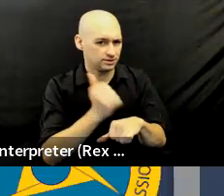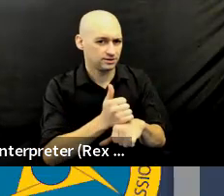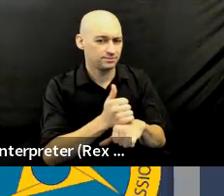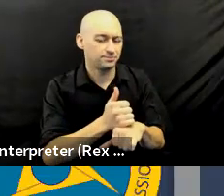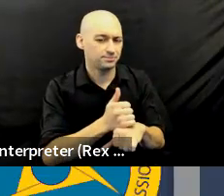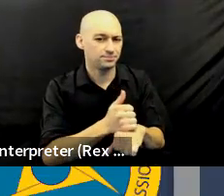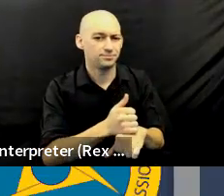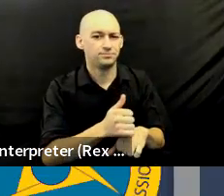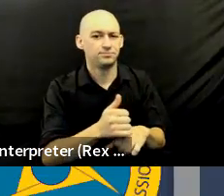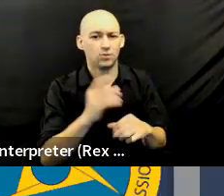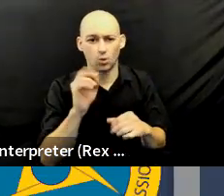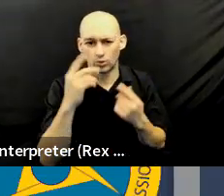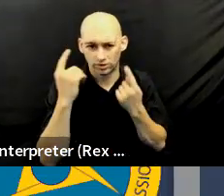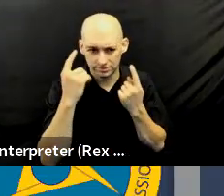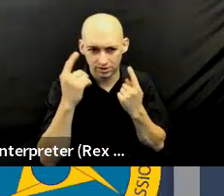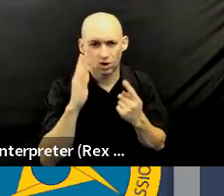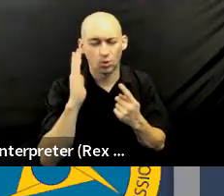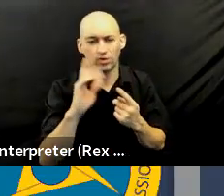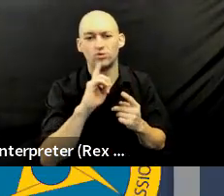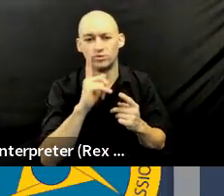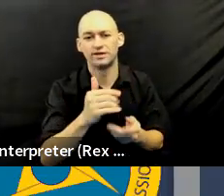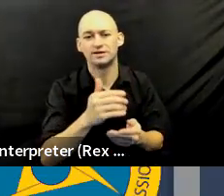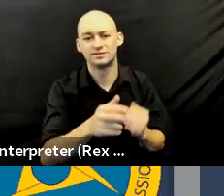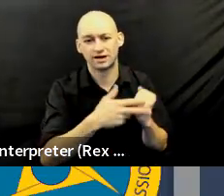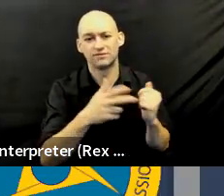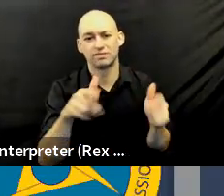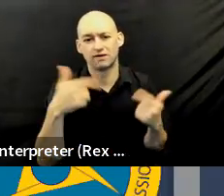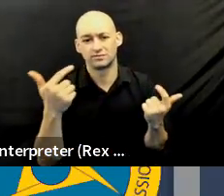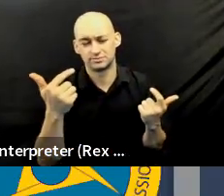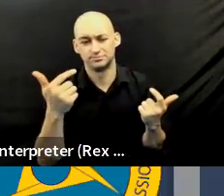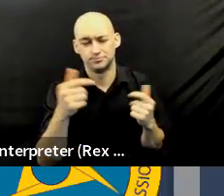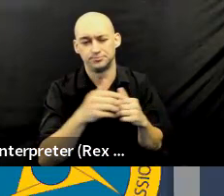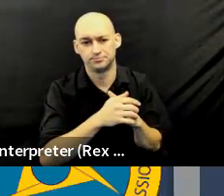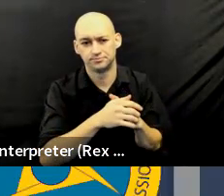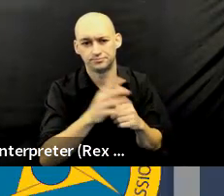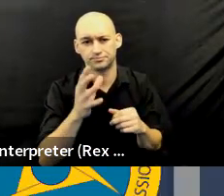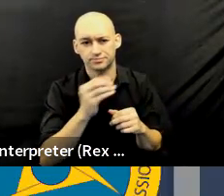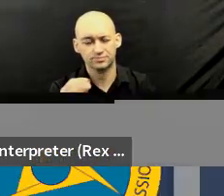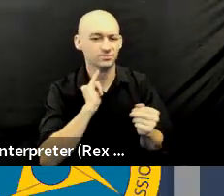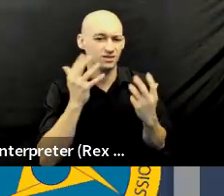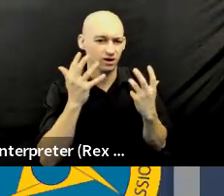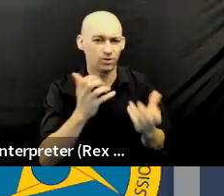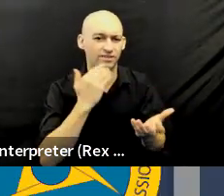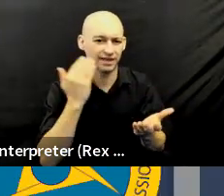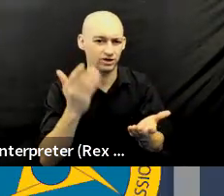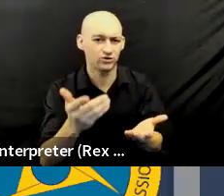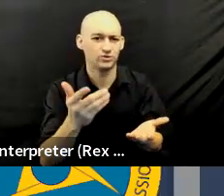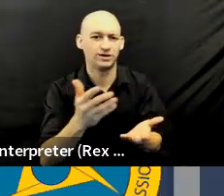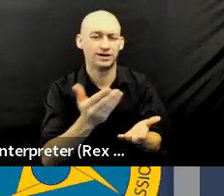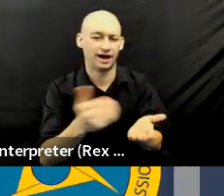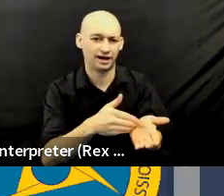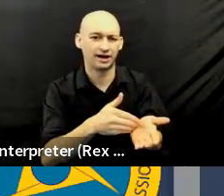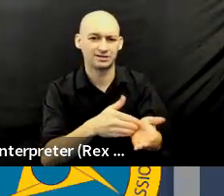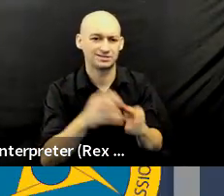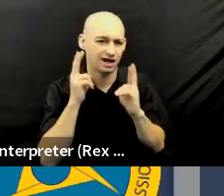or considering are going to truly save lives. And I just want to thank you again. It's an honor